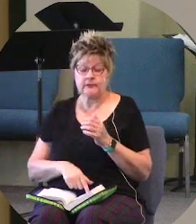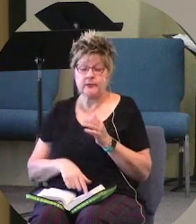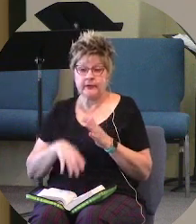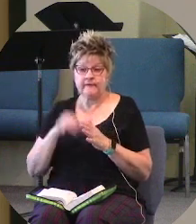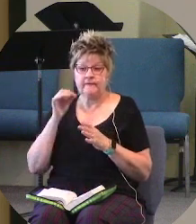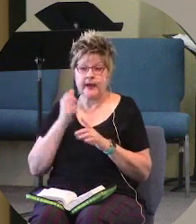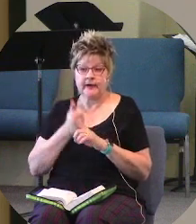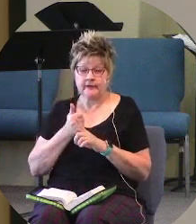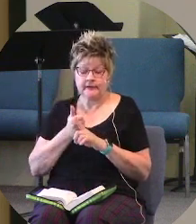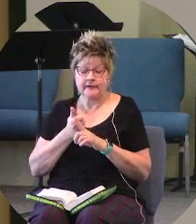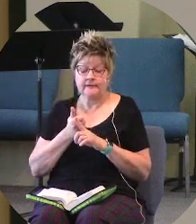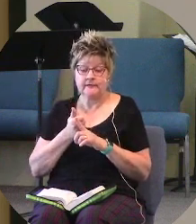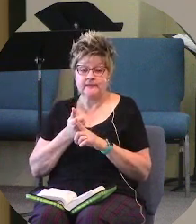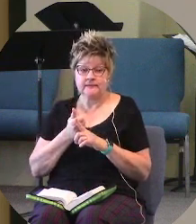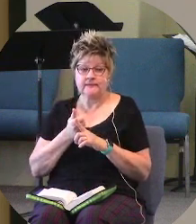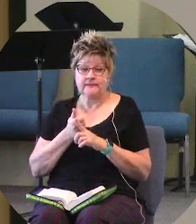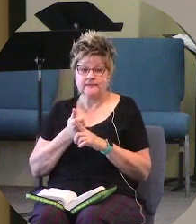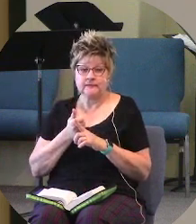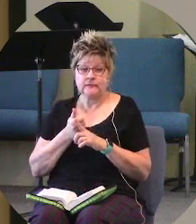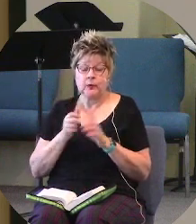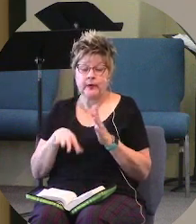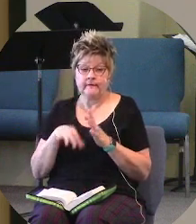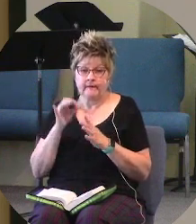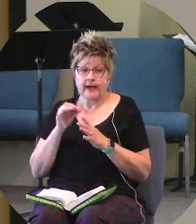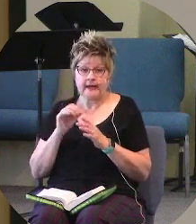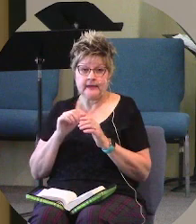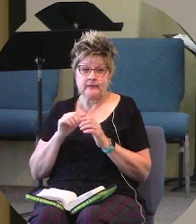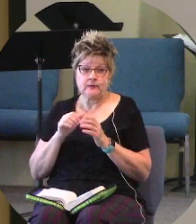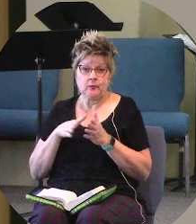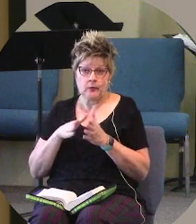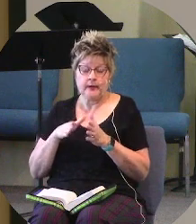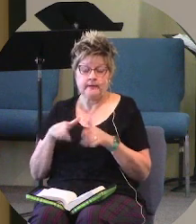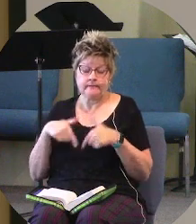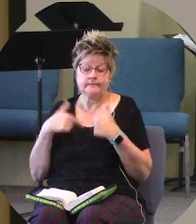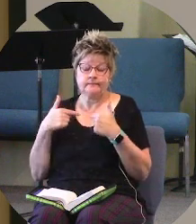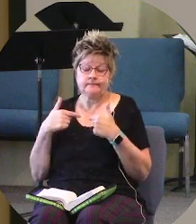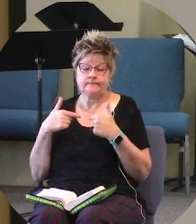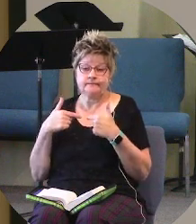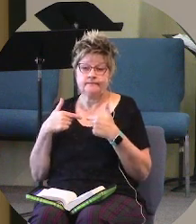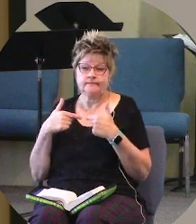find ourselves. We find how to live life.